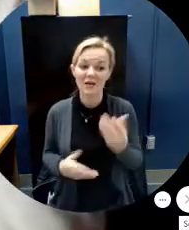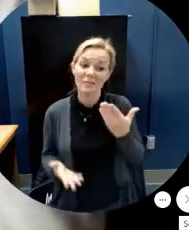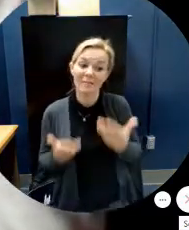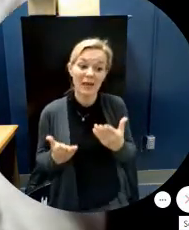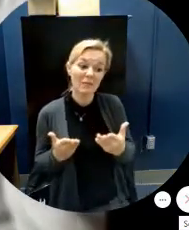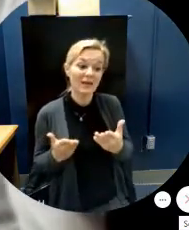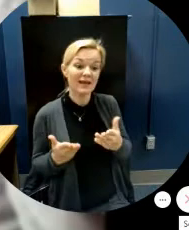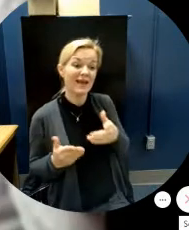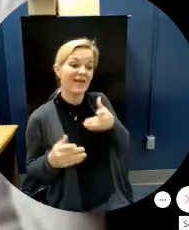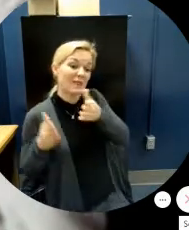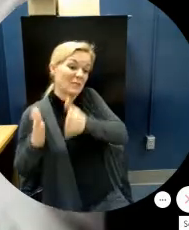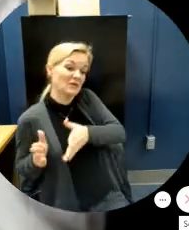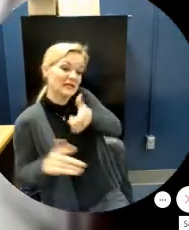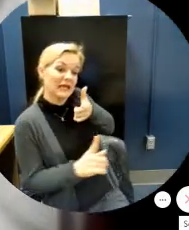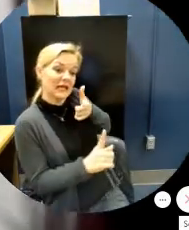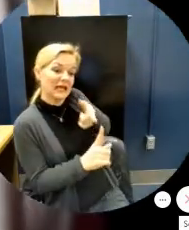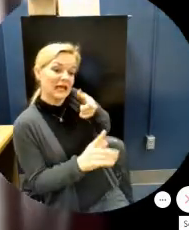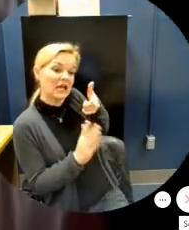again.